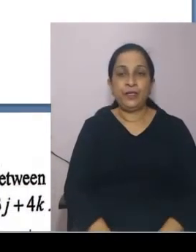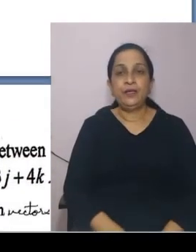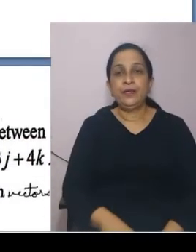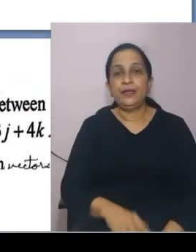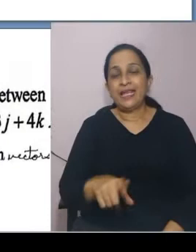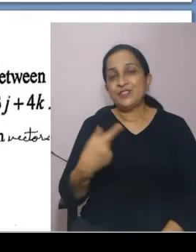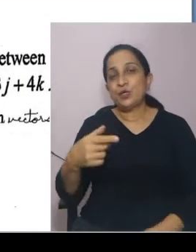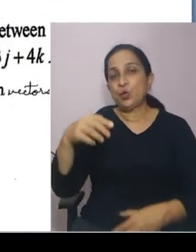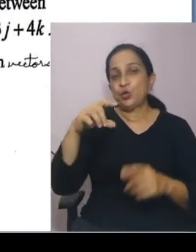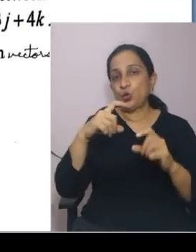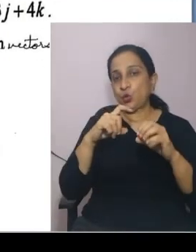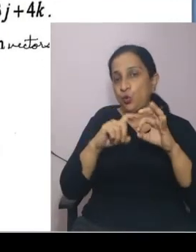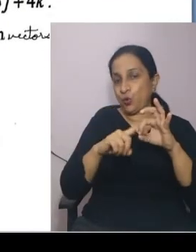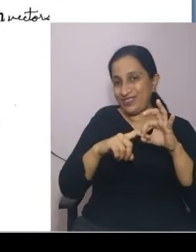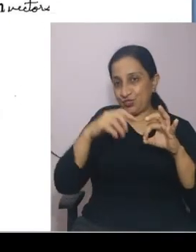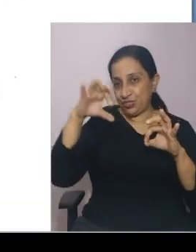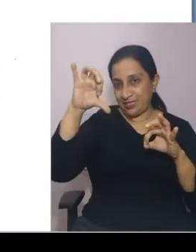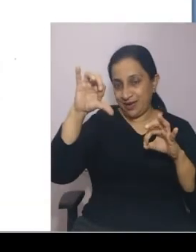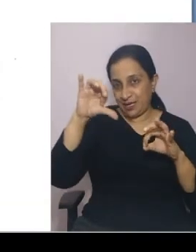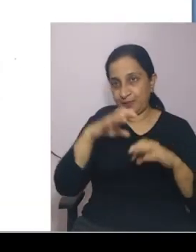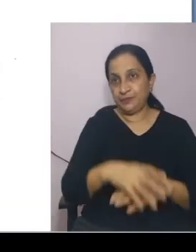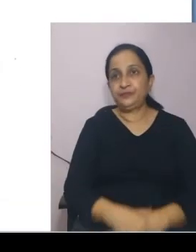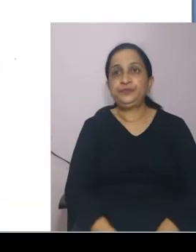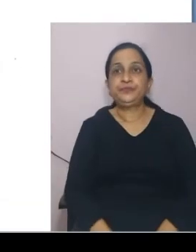Next we will go to the ninth problem.